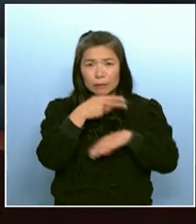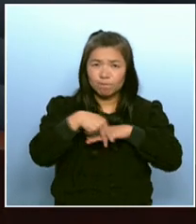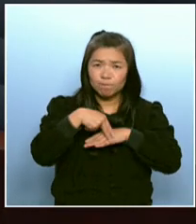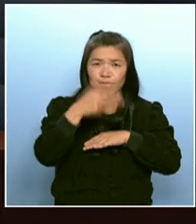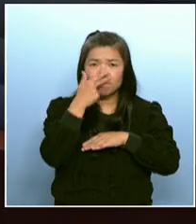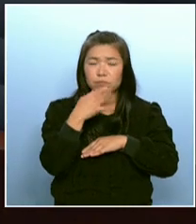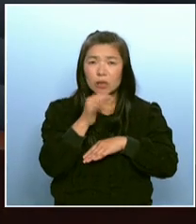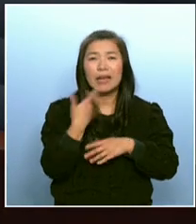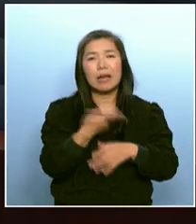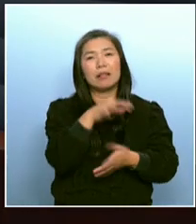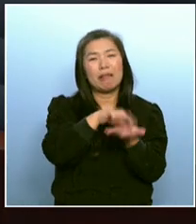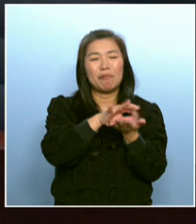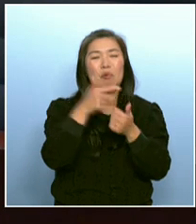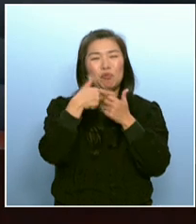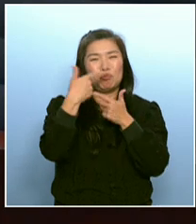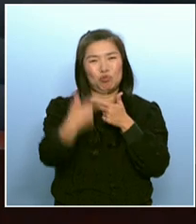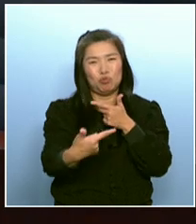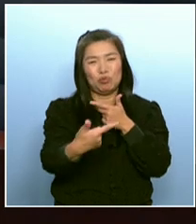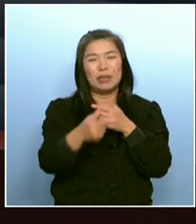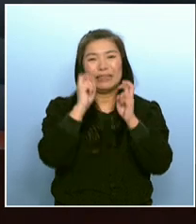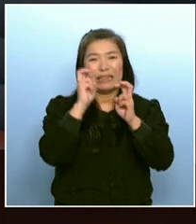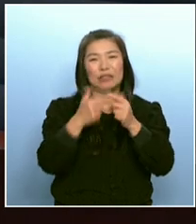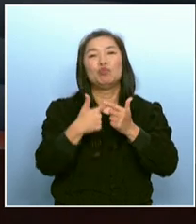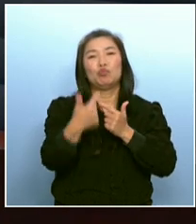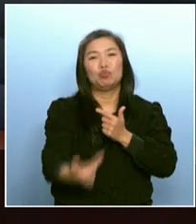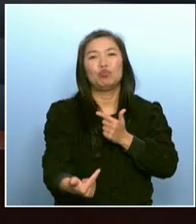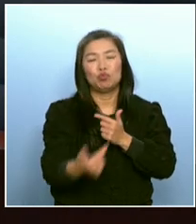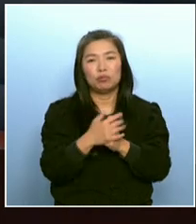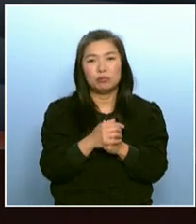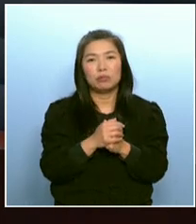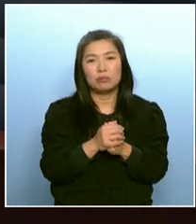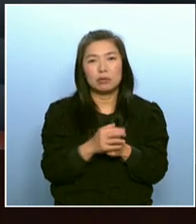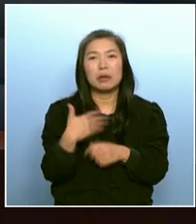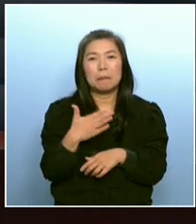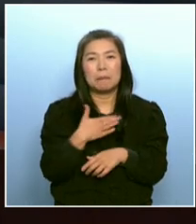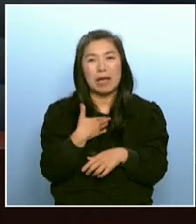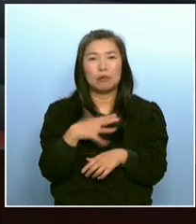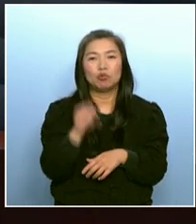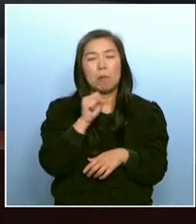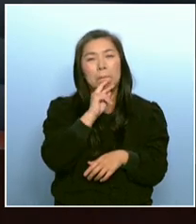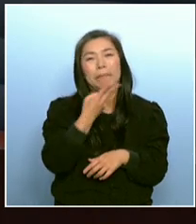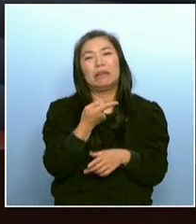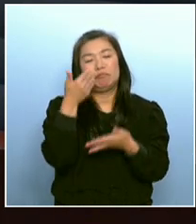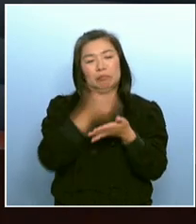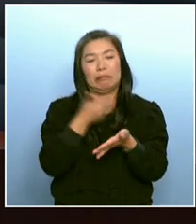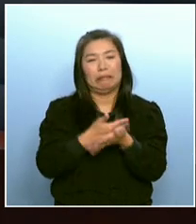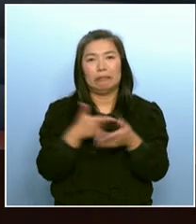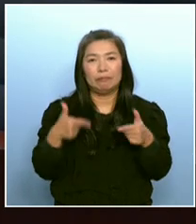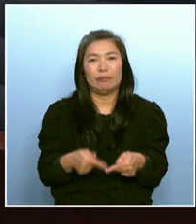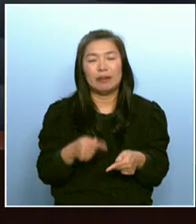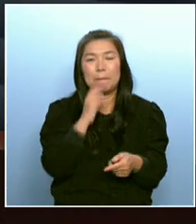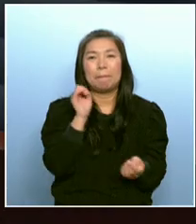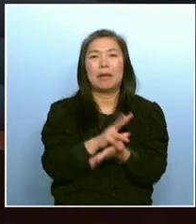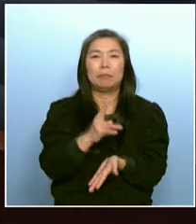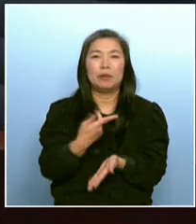Is this a very detailed projection made by the government? As mentioned, this site is quite far away from the MTR station,